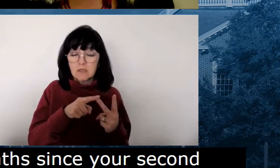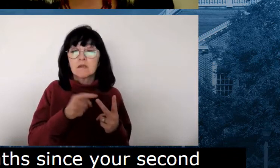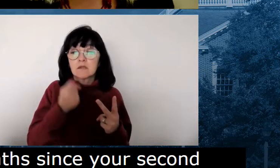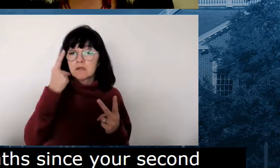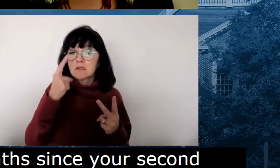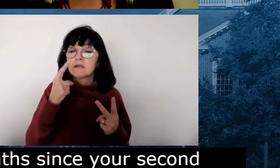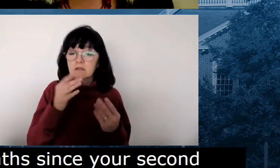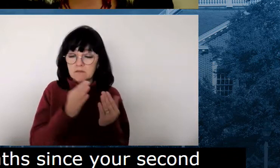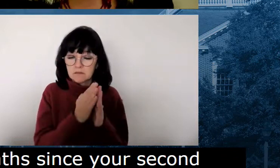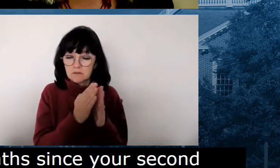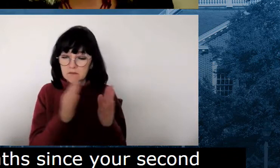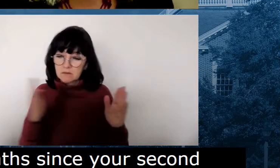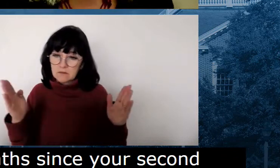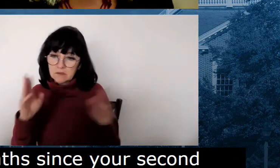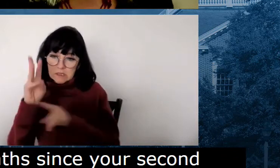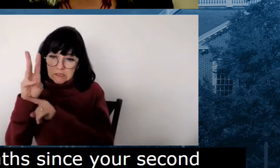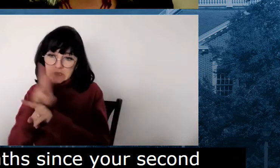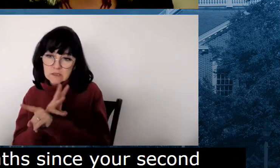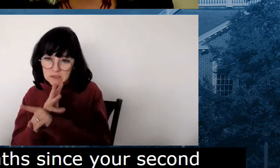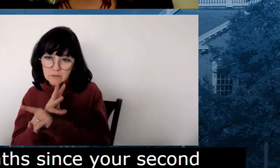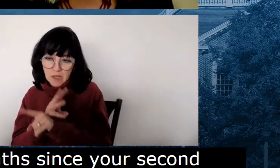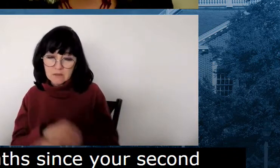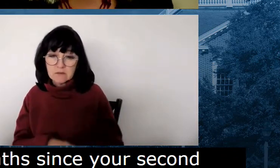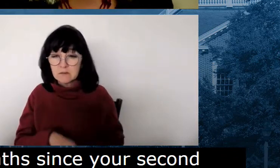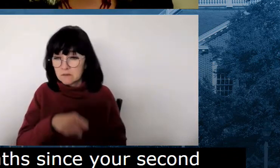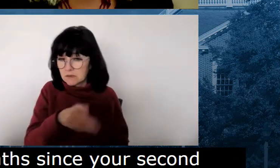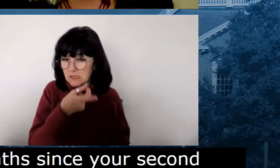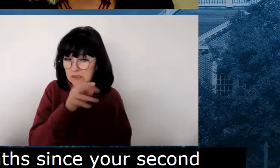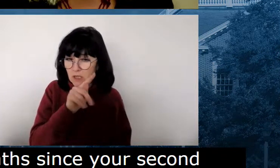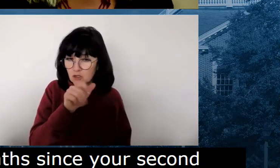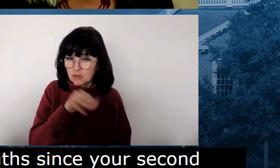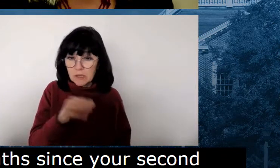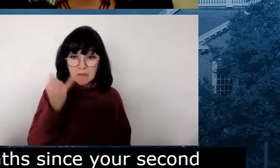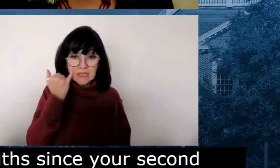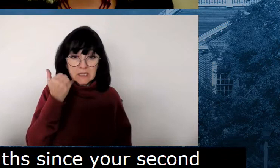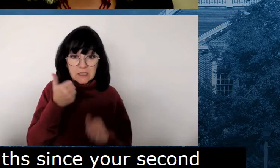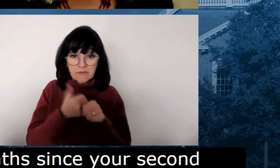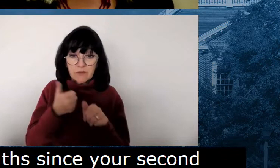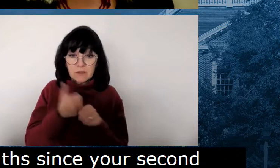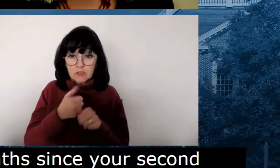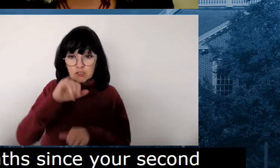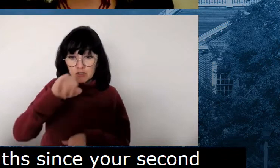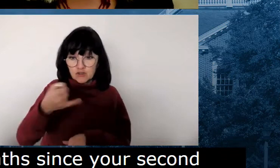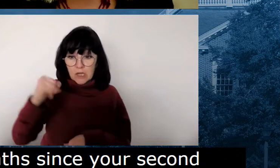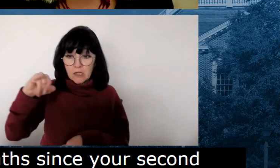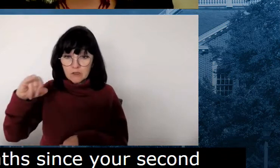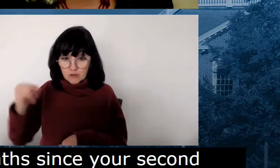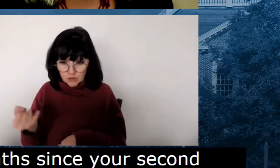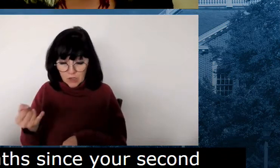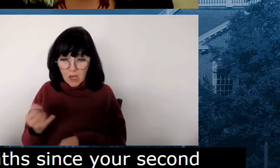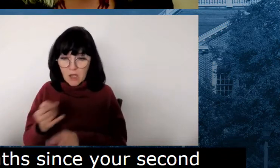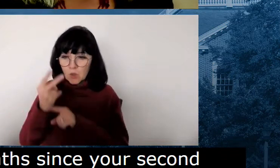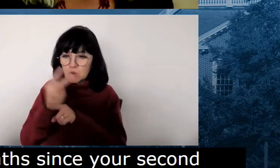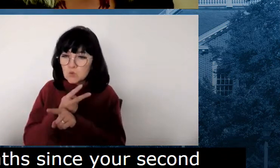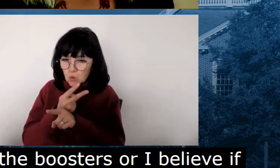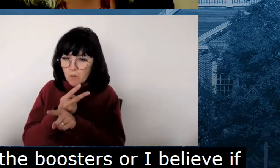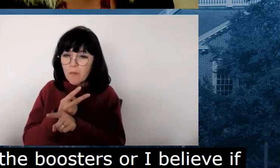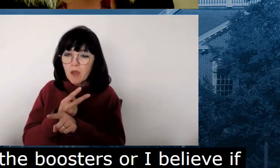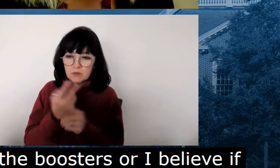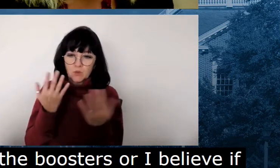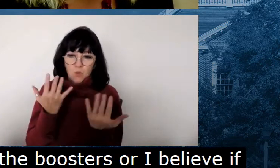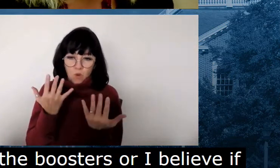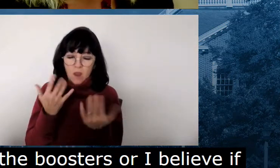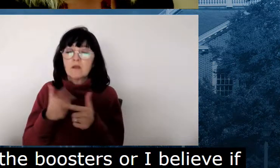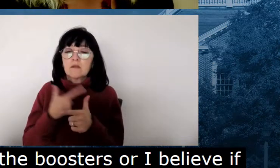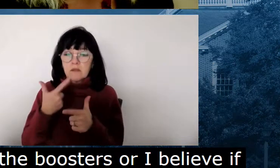Dr. Tam, correct me if I'm wrong, but I believe if you receive Johnson & Johnson, it's 2 months after your dose of Johnson & Johnson to